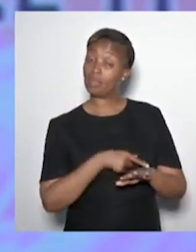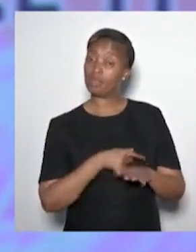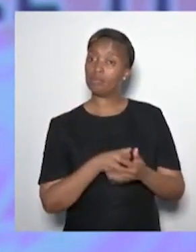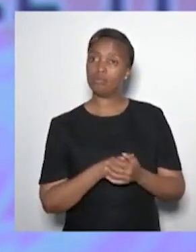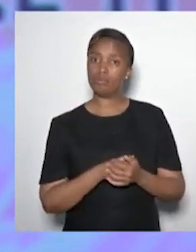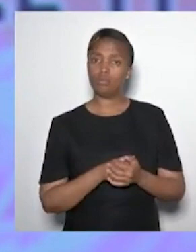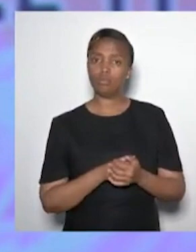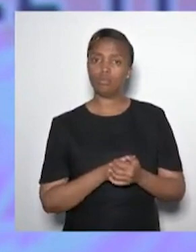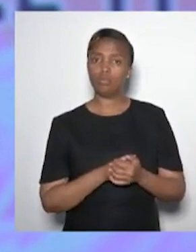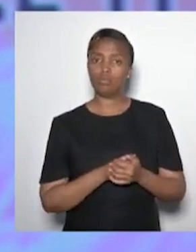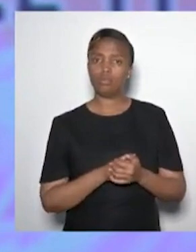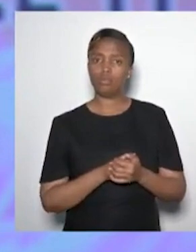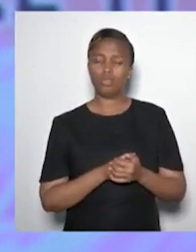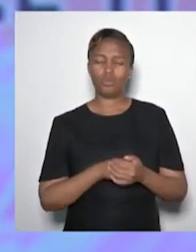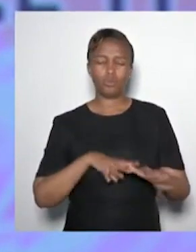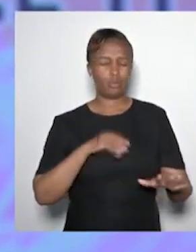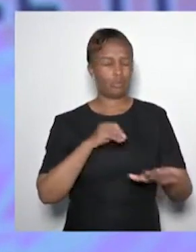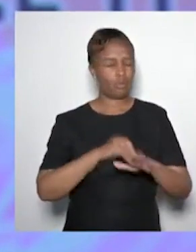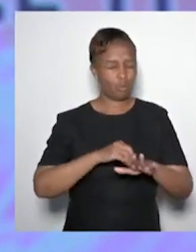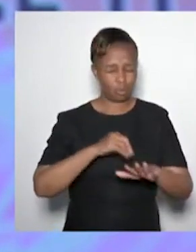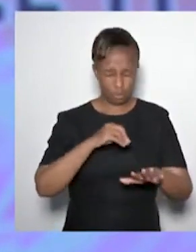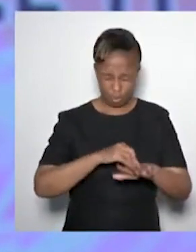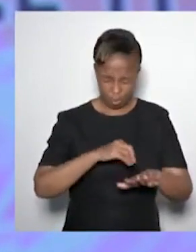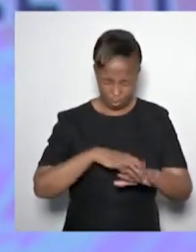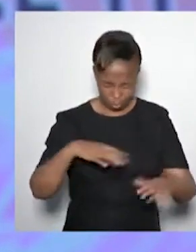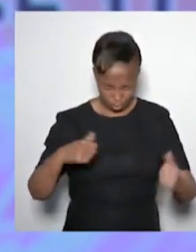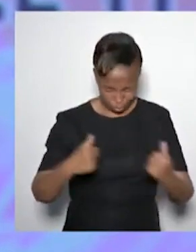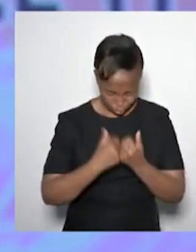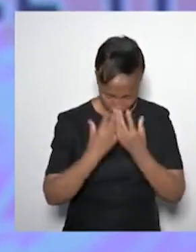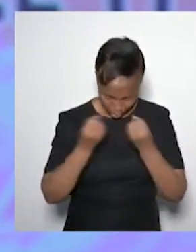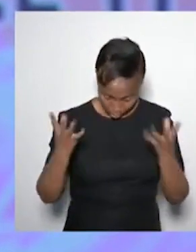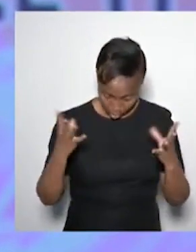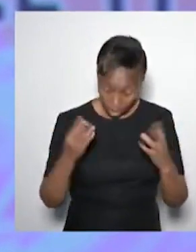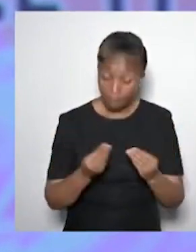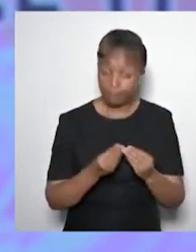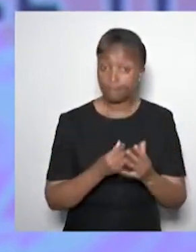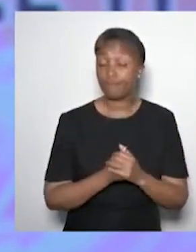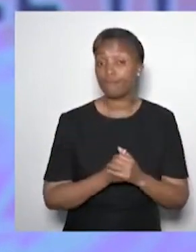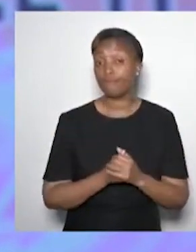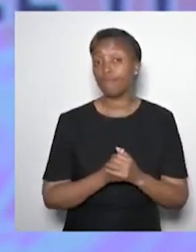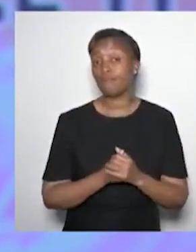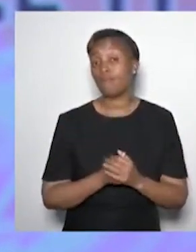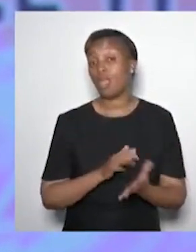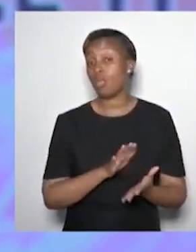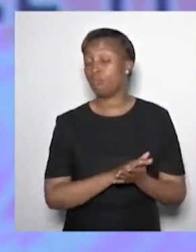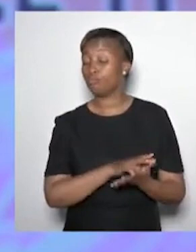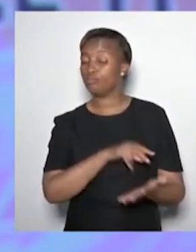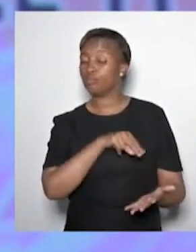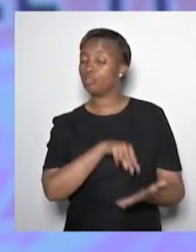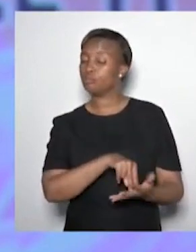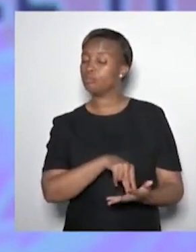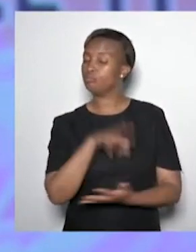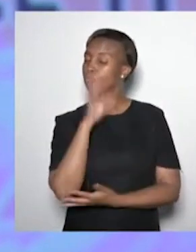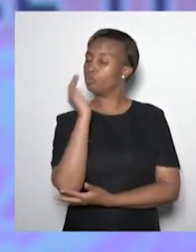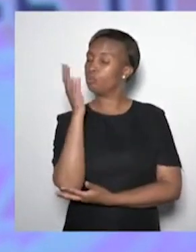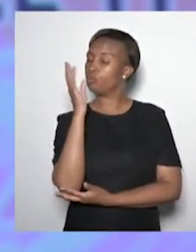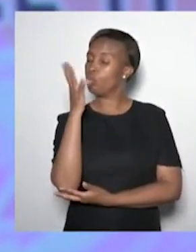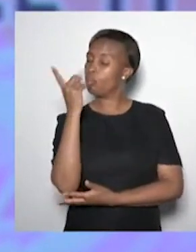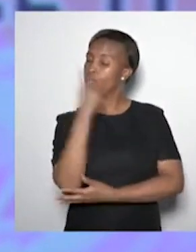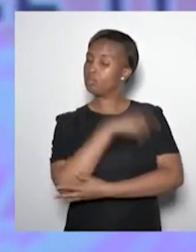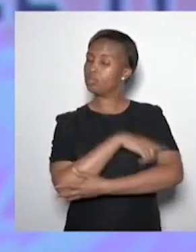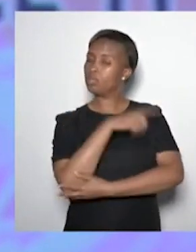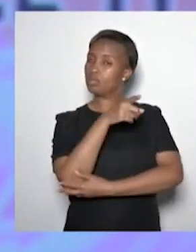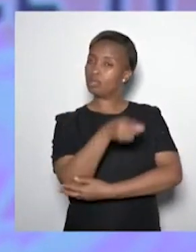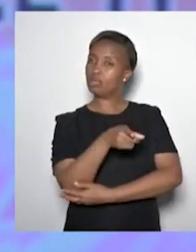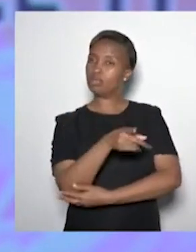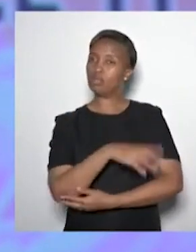We'd gone through a lot of problems, a lot of challenges. And when I stood to preach that day, we'd